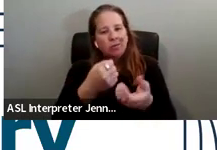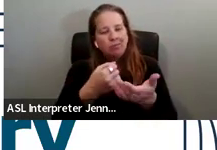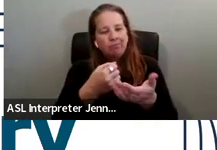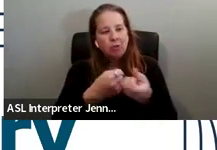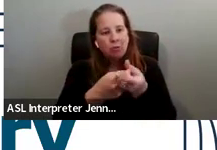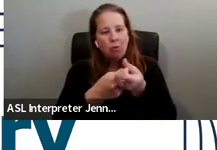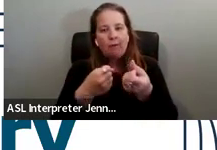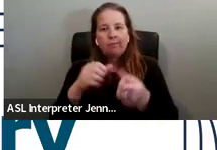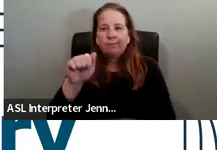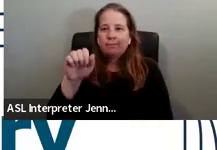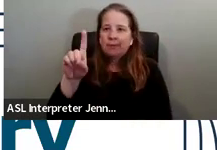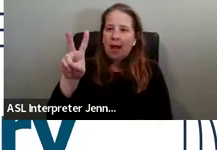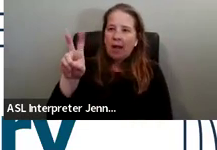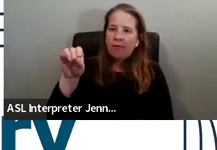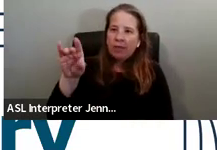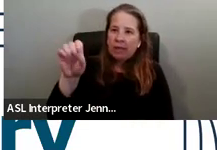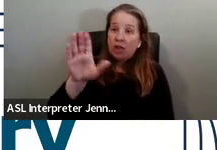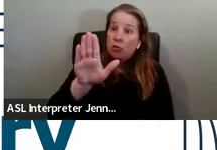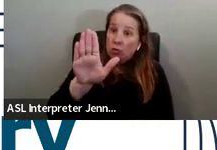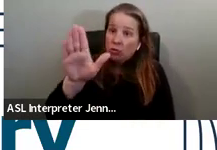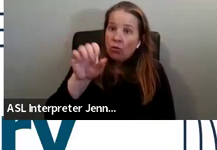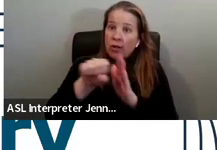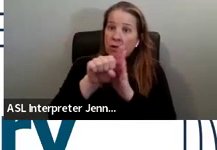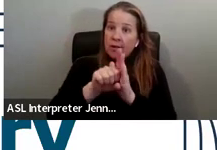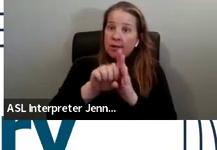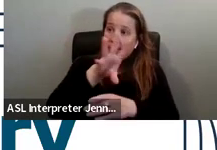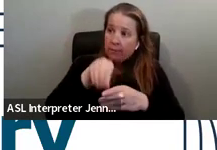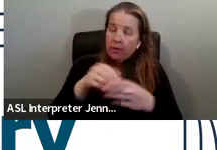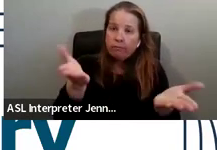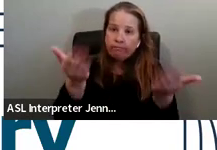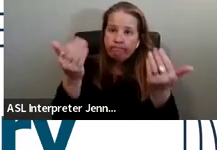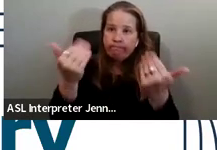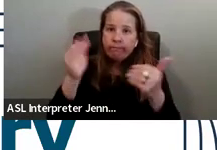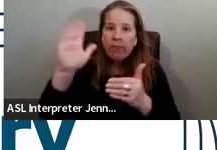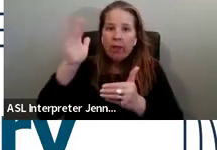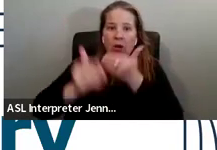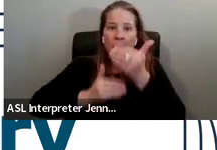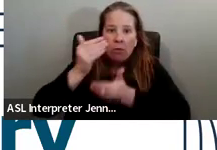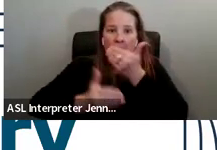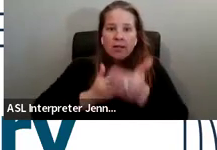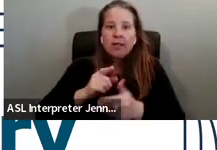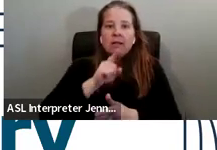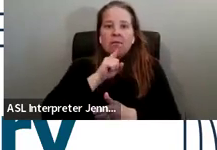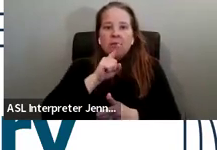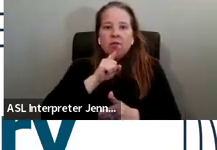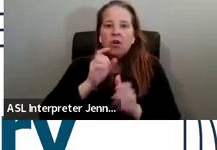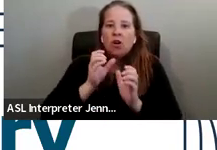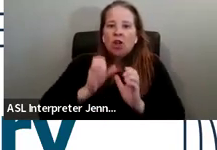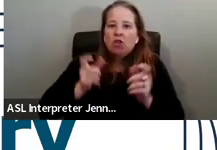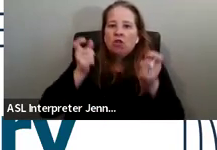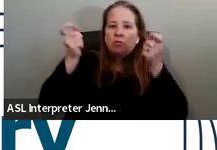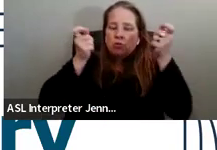to participate in your state Medicaid processes to ensure that there is consumer control